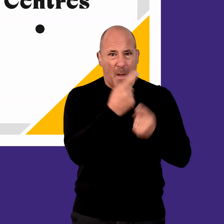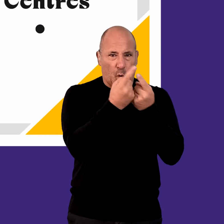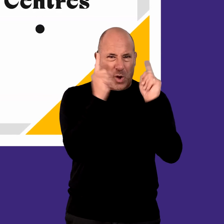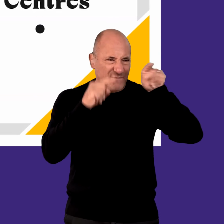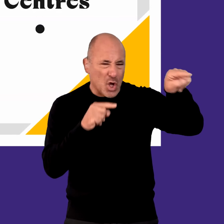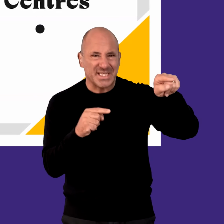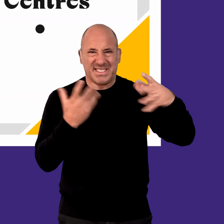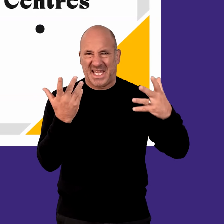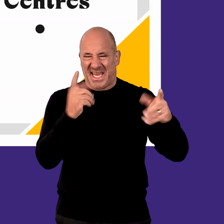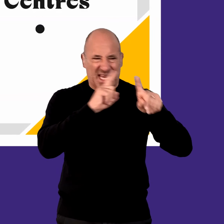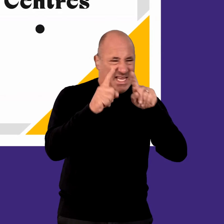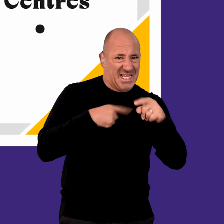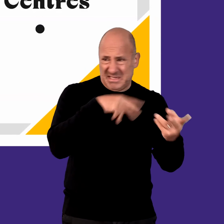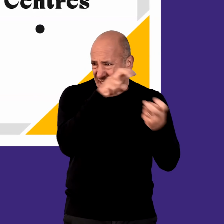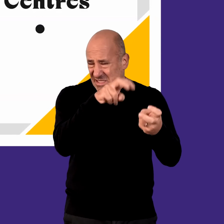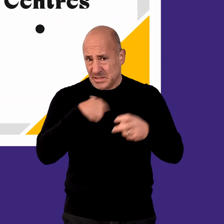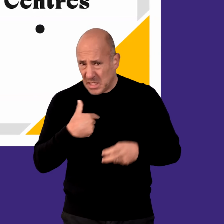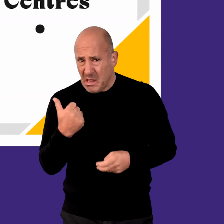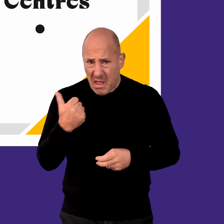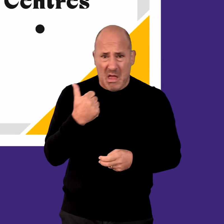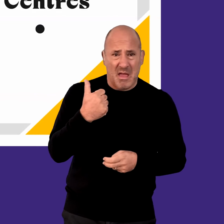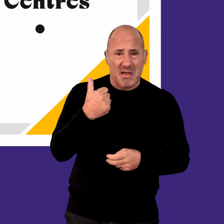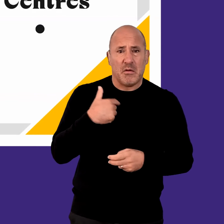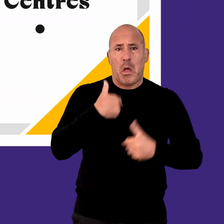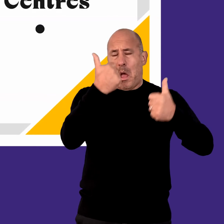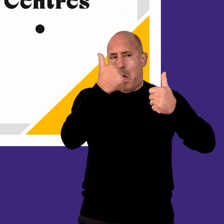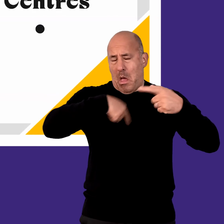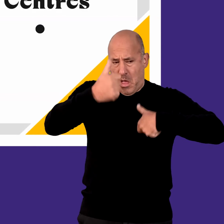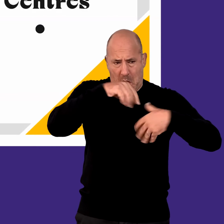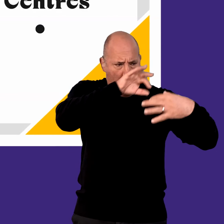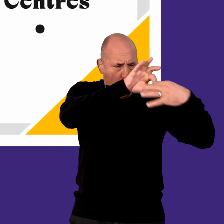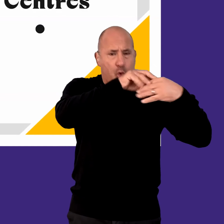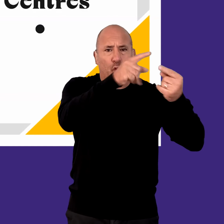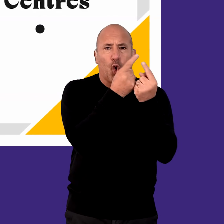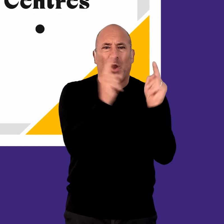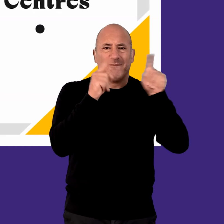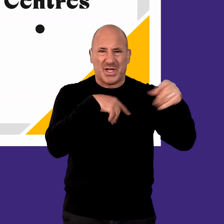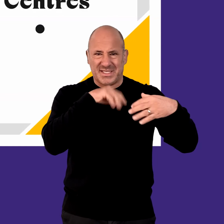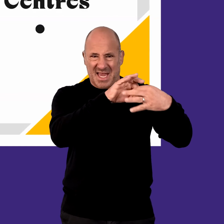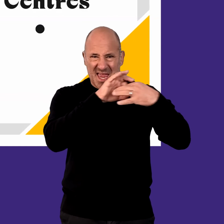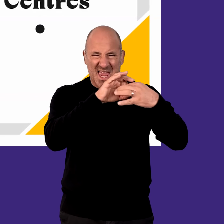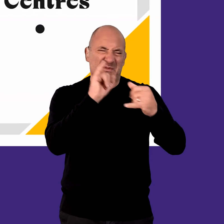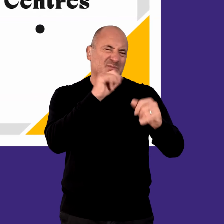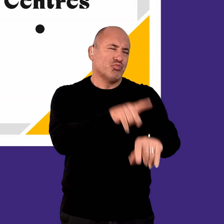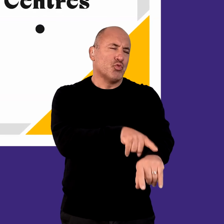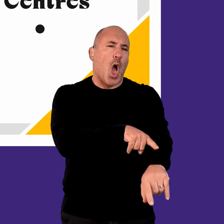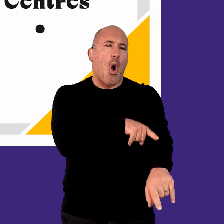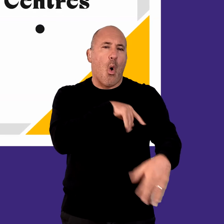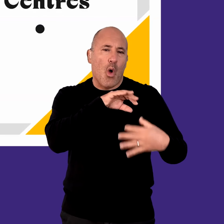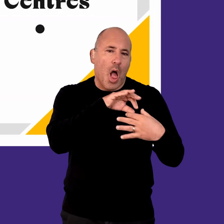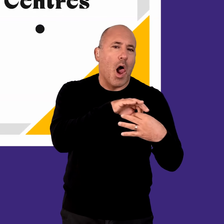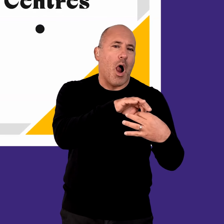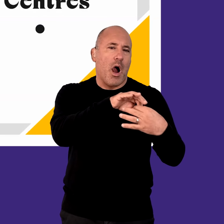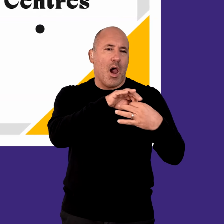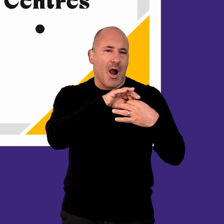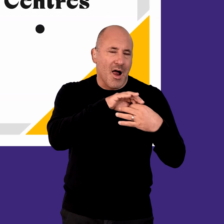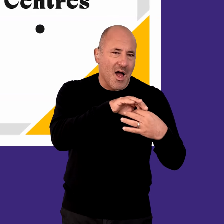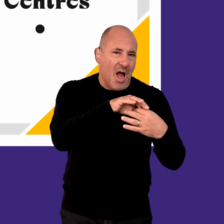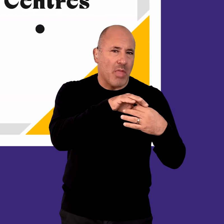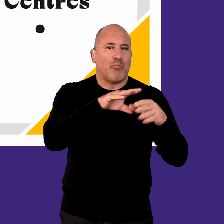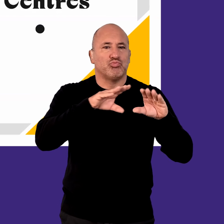of our own boards that we should be getting money out of higher education. So many of us had relationships with universities, but they were